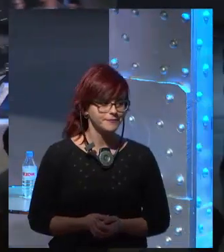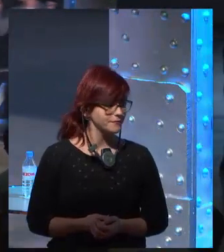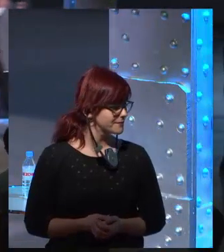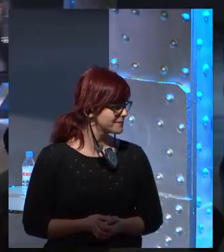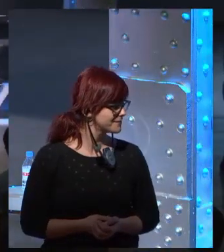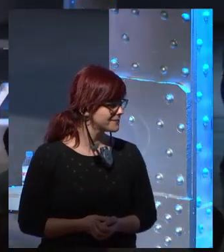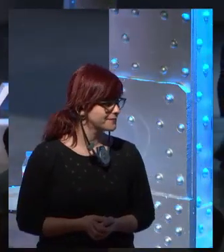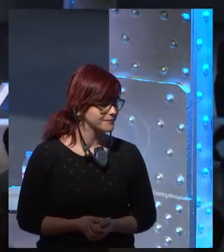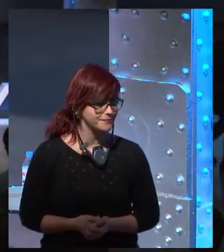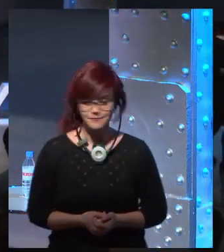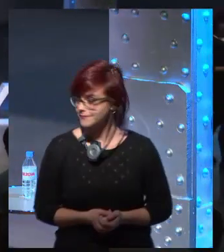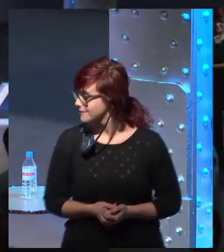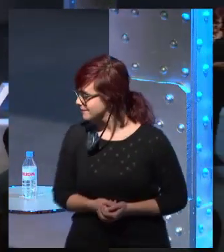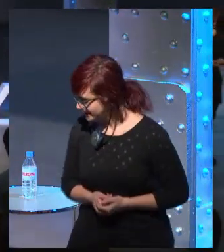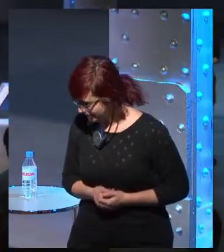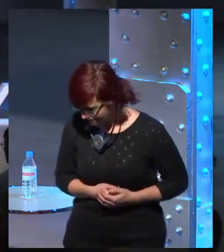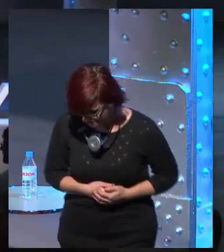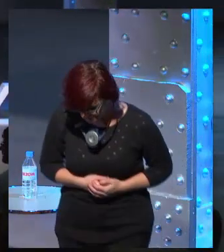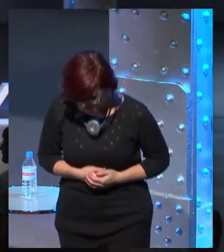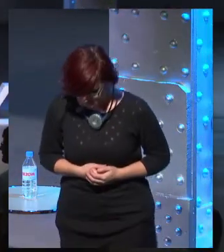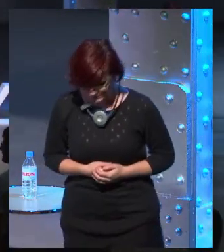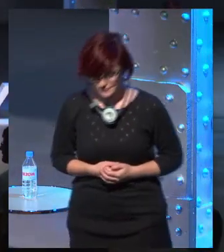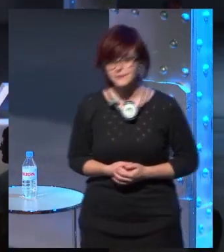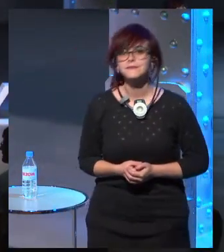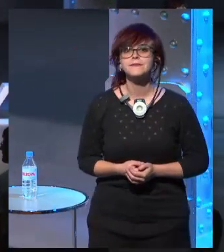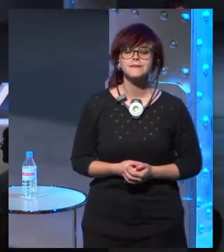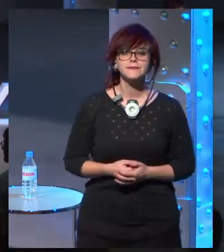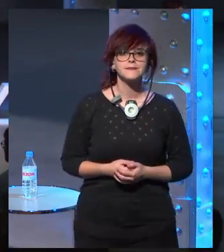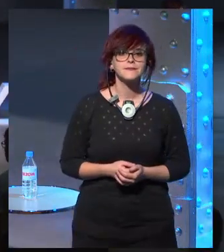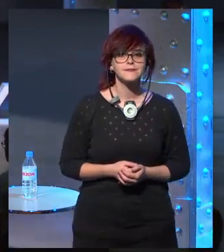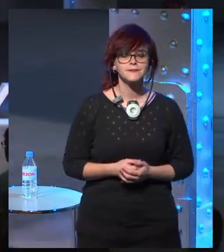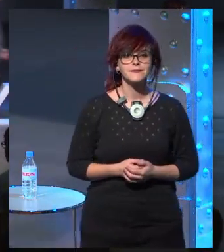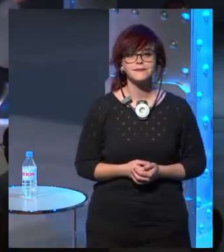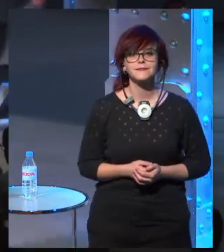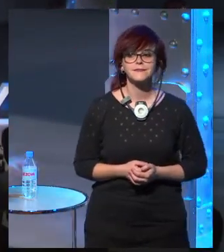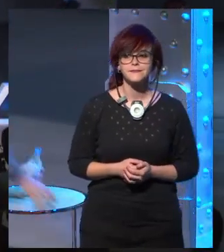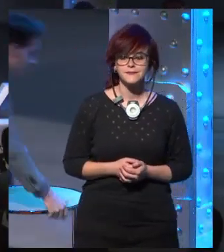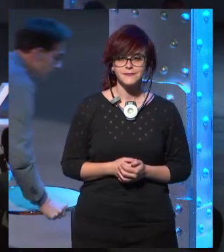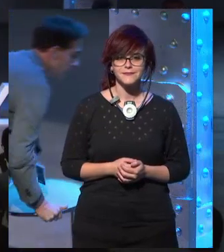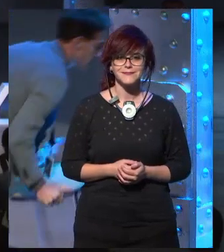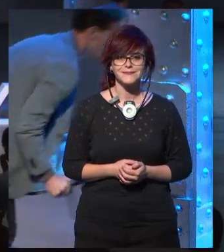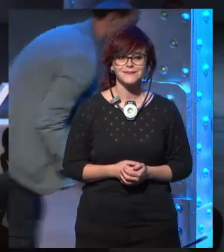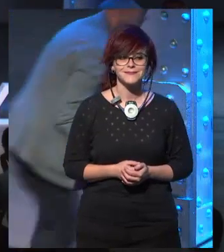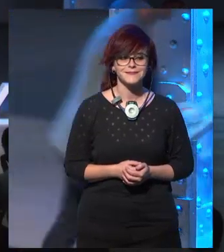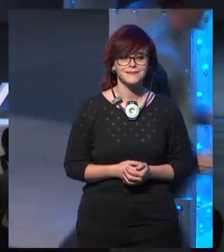Thank you.